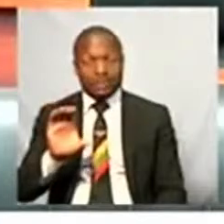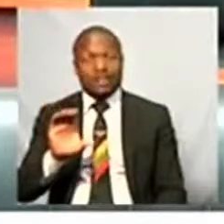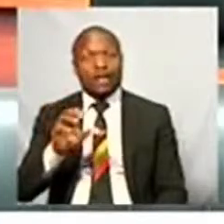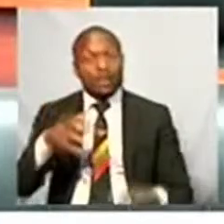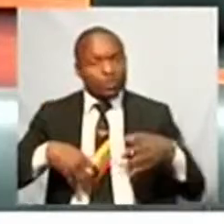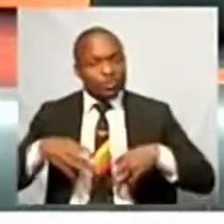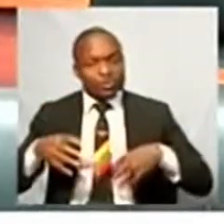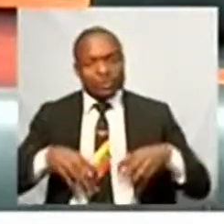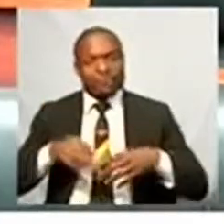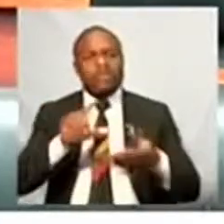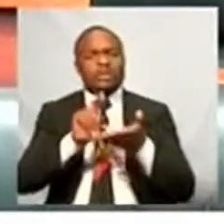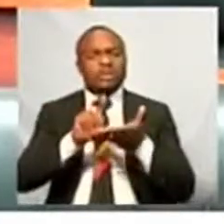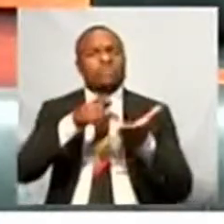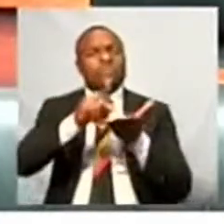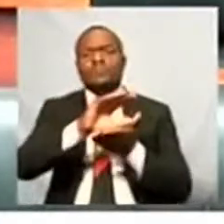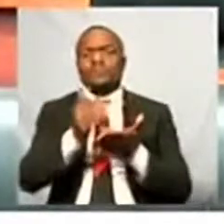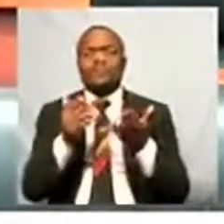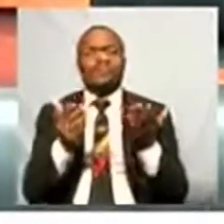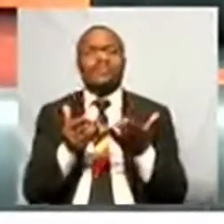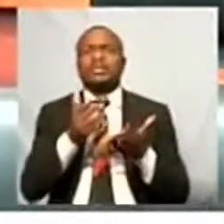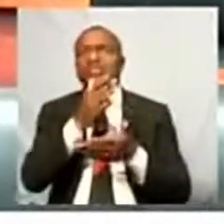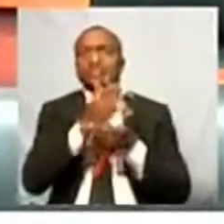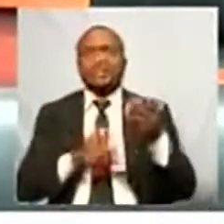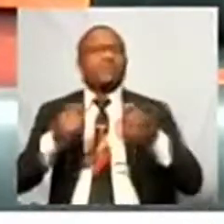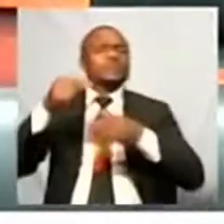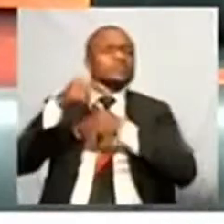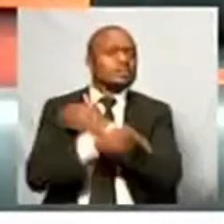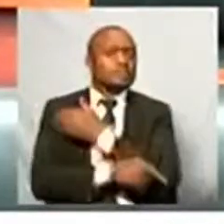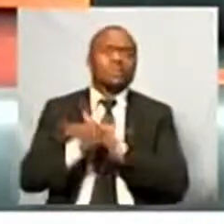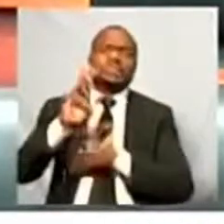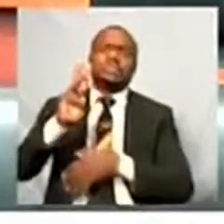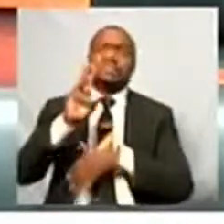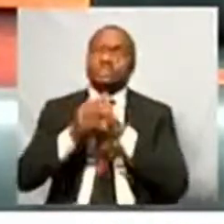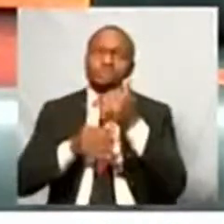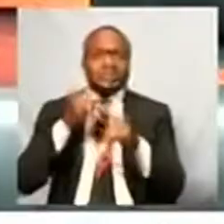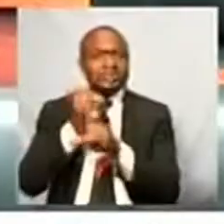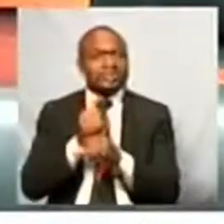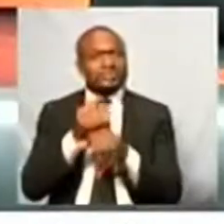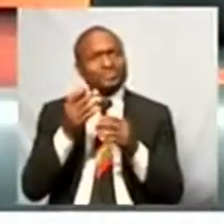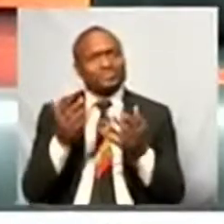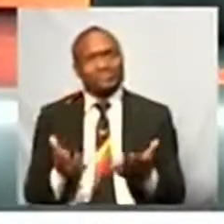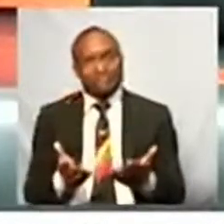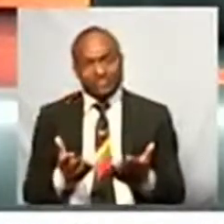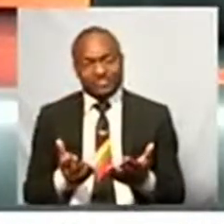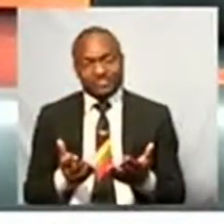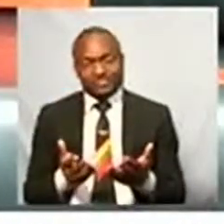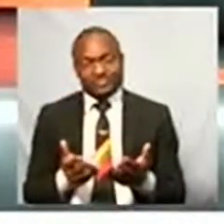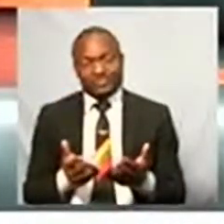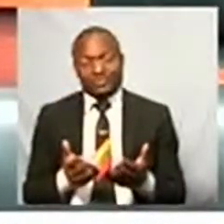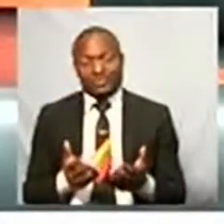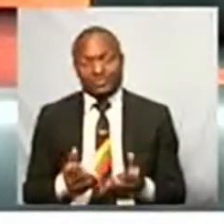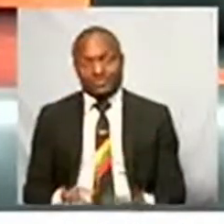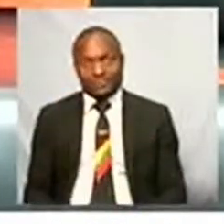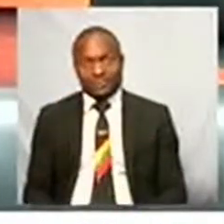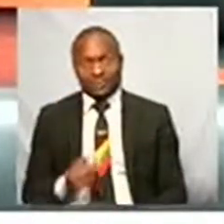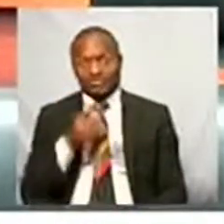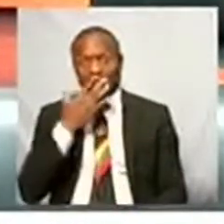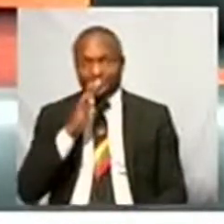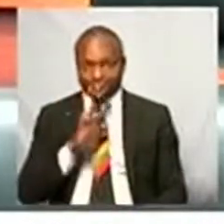loans, and they're saying some of them have gone beyond 6 years, which is statute